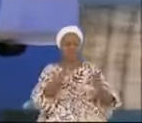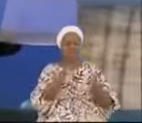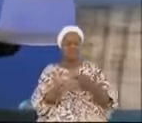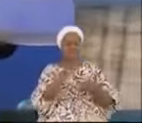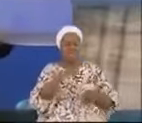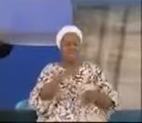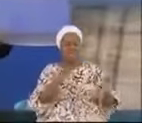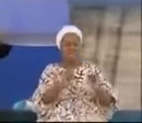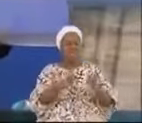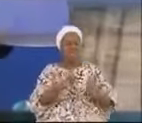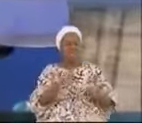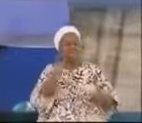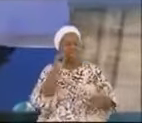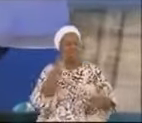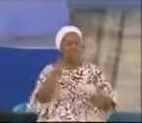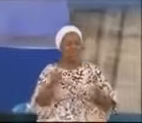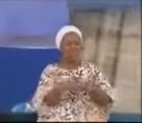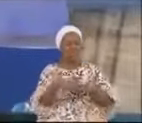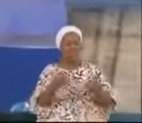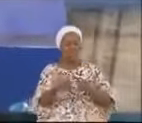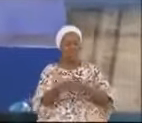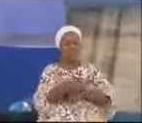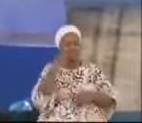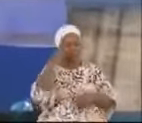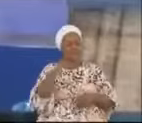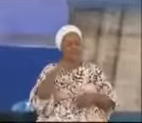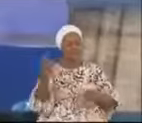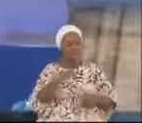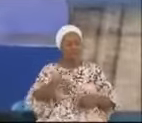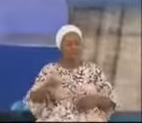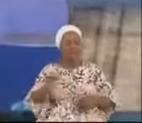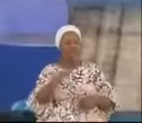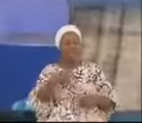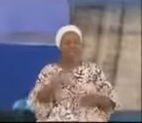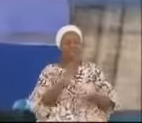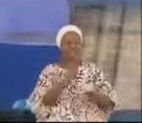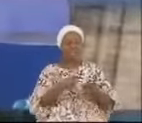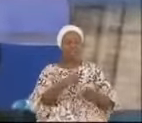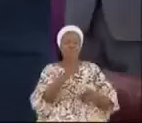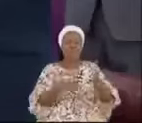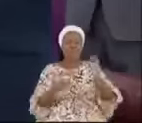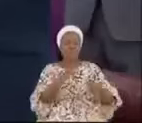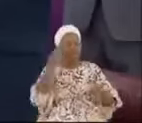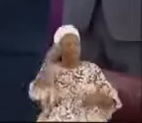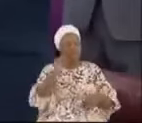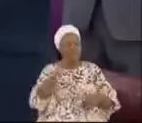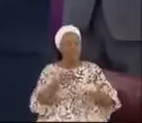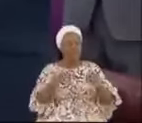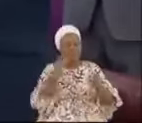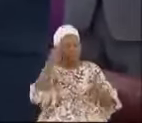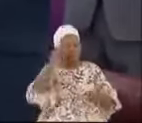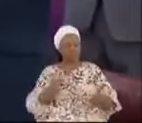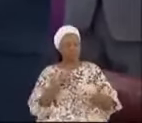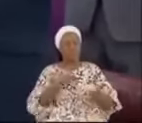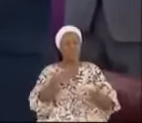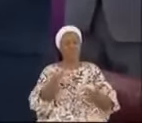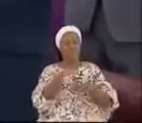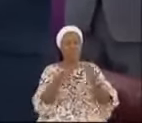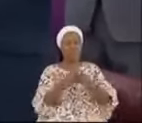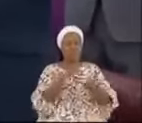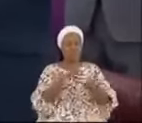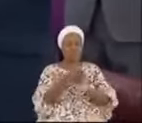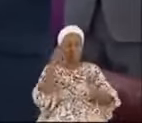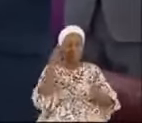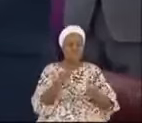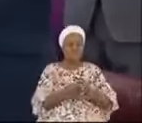and forever. What you did for them, do for every one of us in Jesus' name.